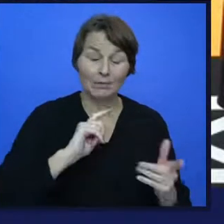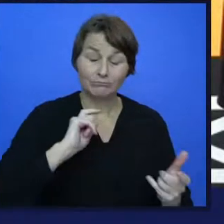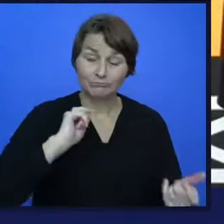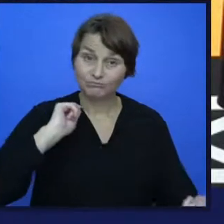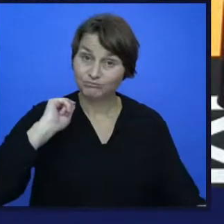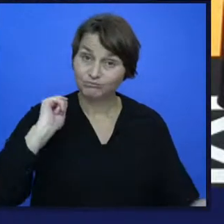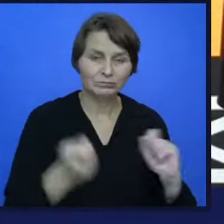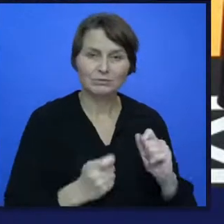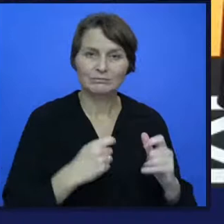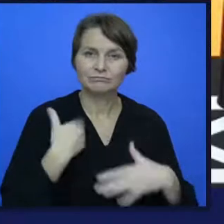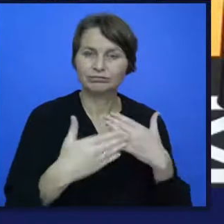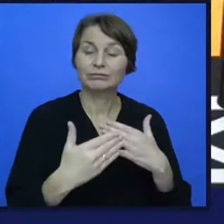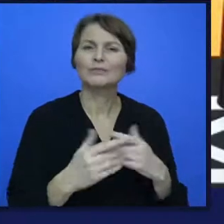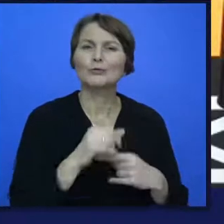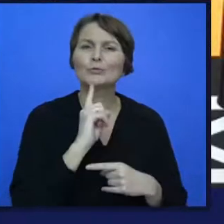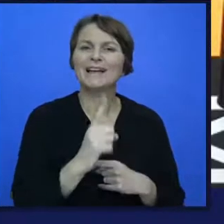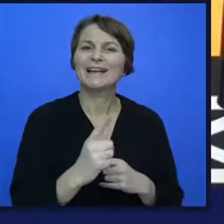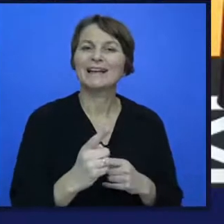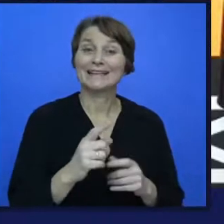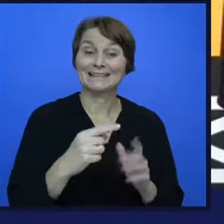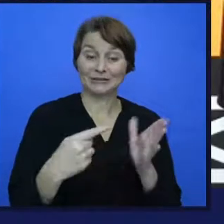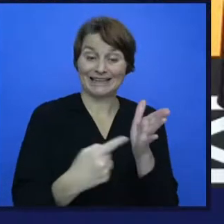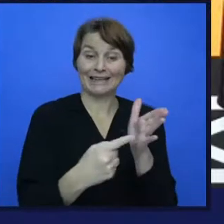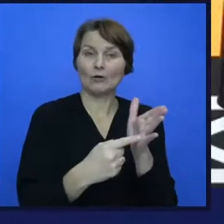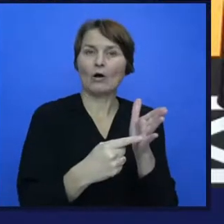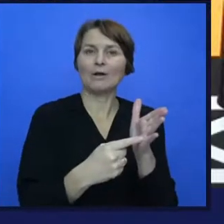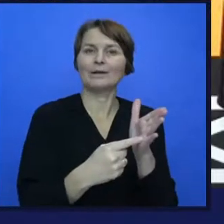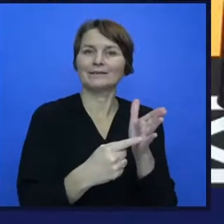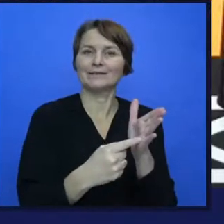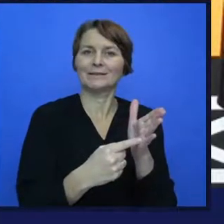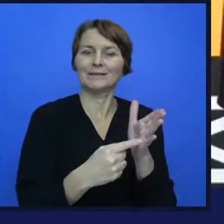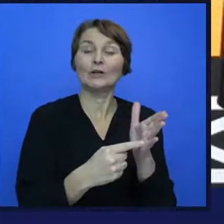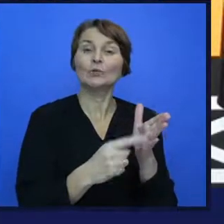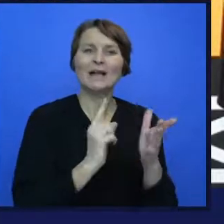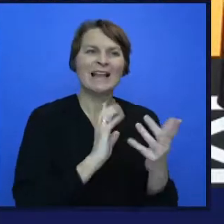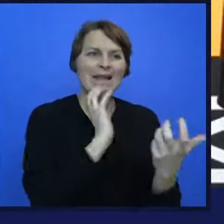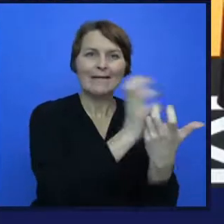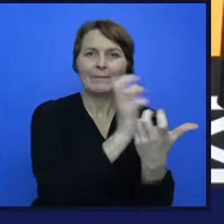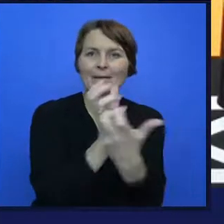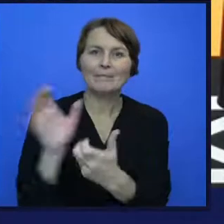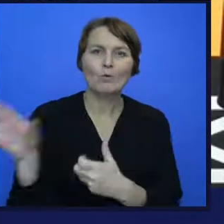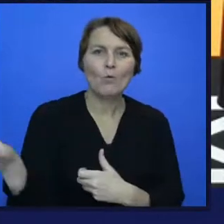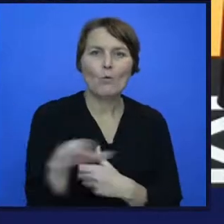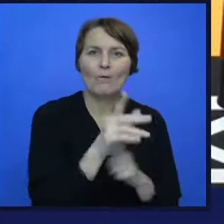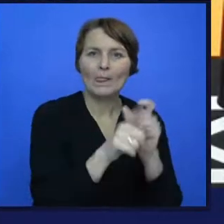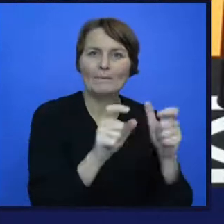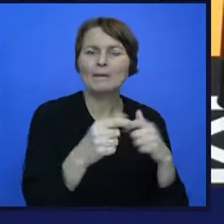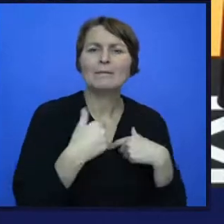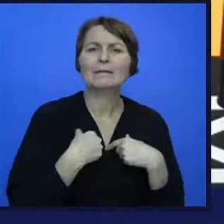needs are, as opposed to organizations dictating where technology is to go.